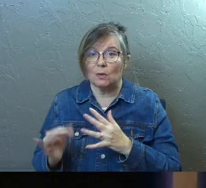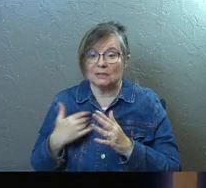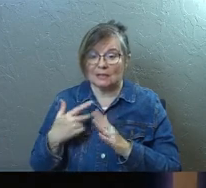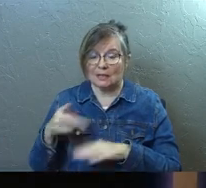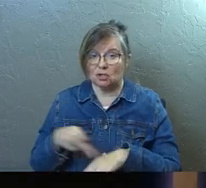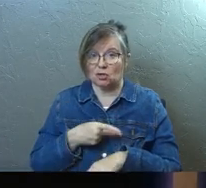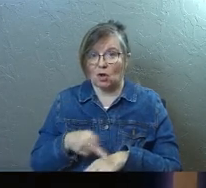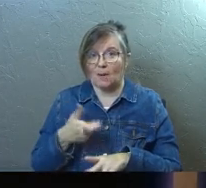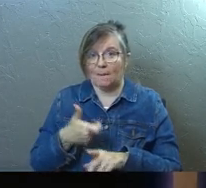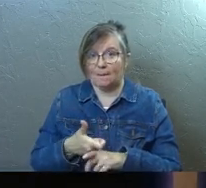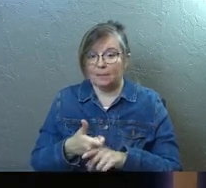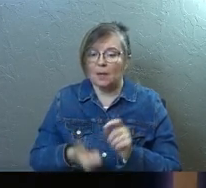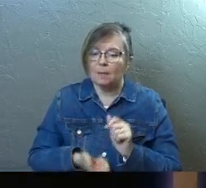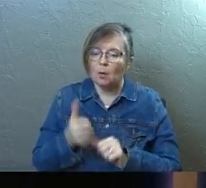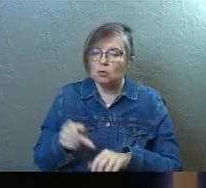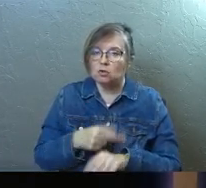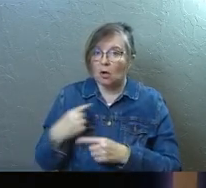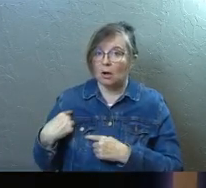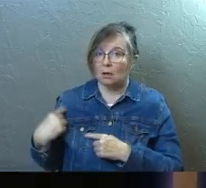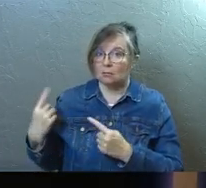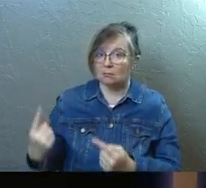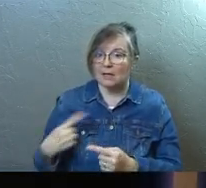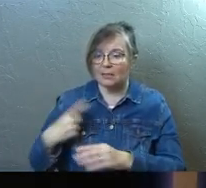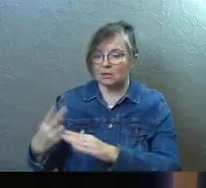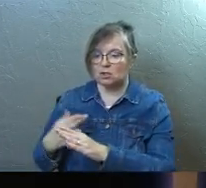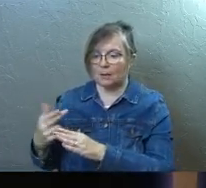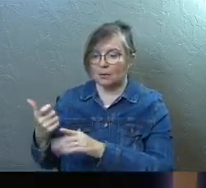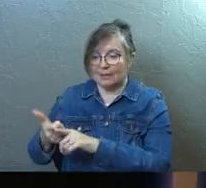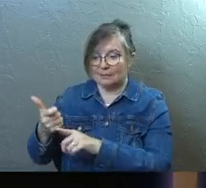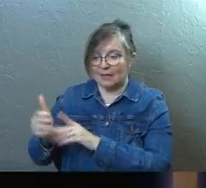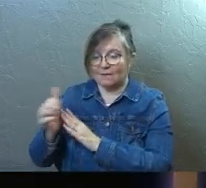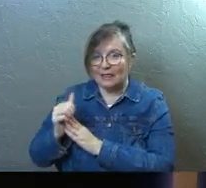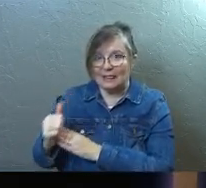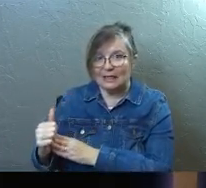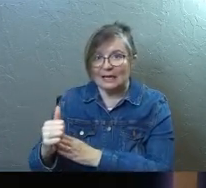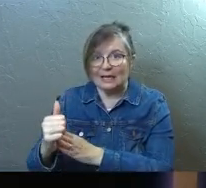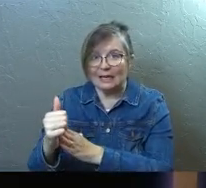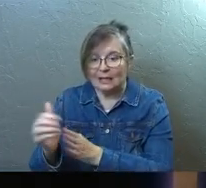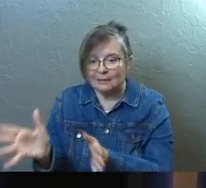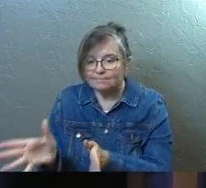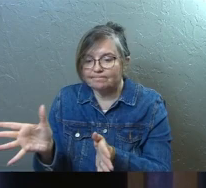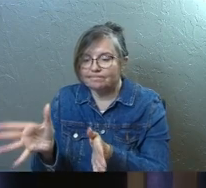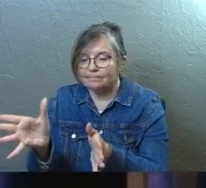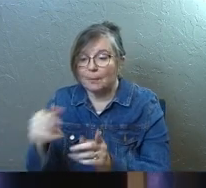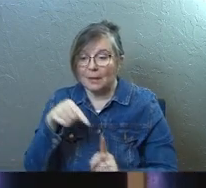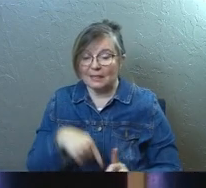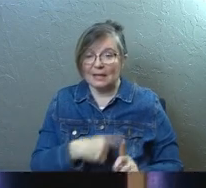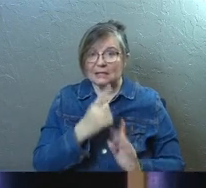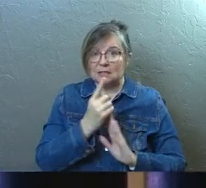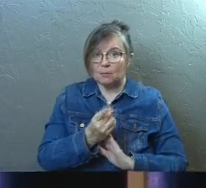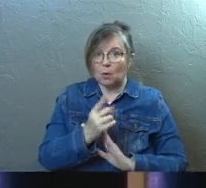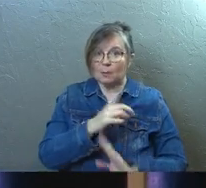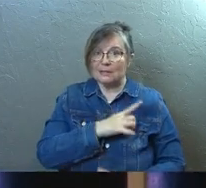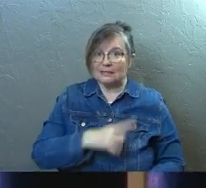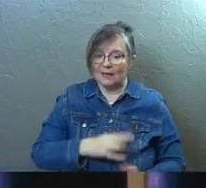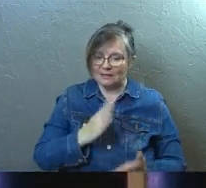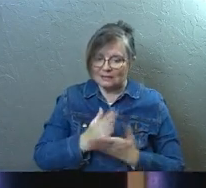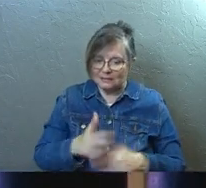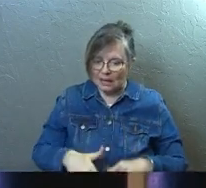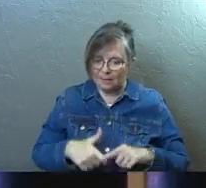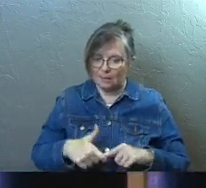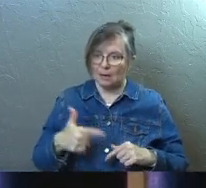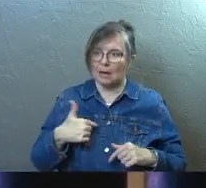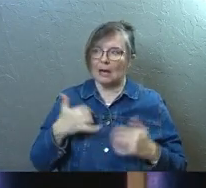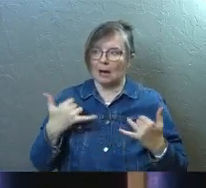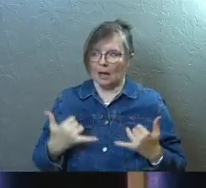the psalm. Most of the psalm has got the shepherd leading the sheep onto different things. And in this moment, David stops and he